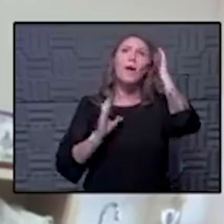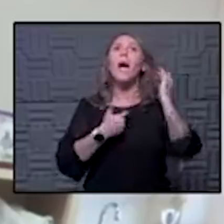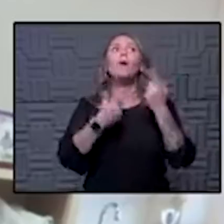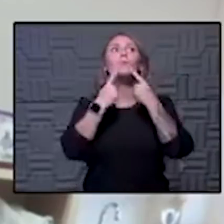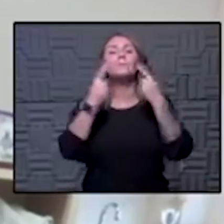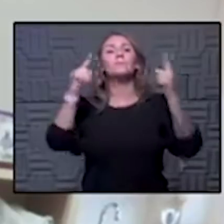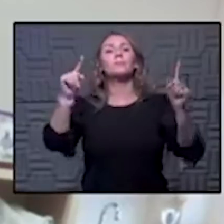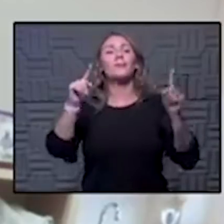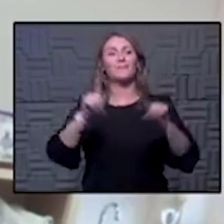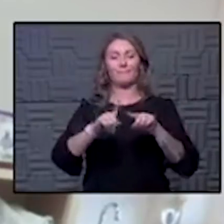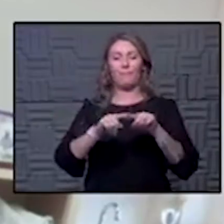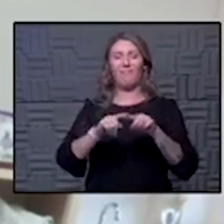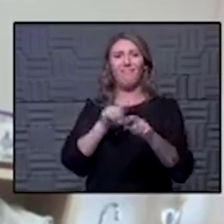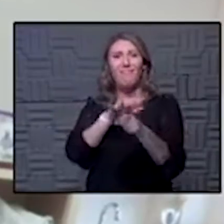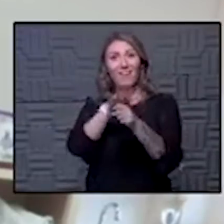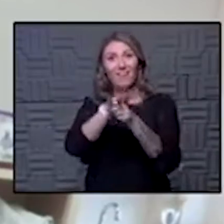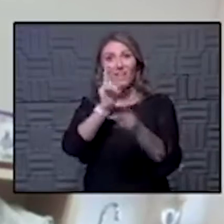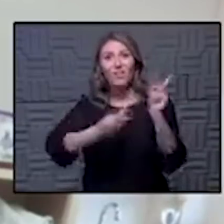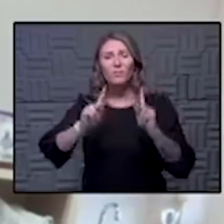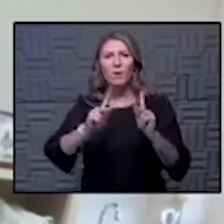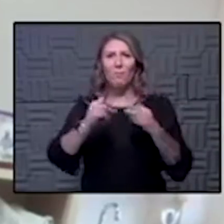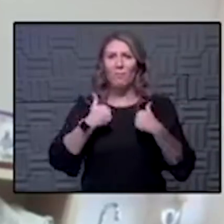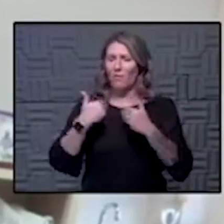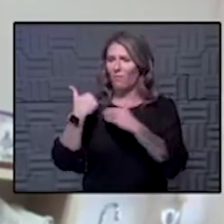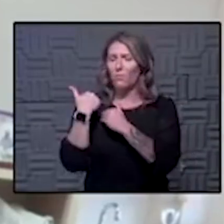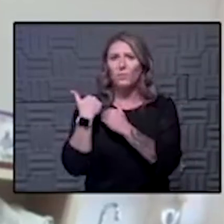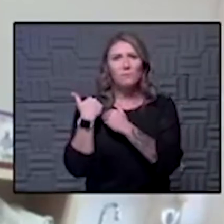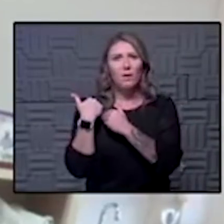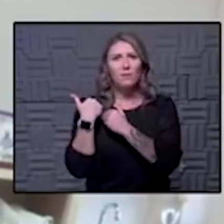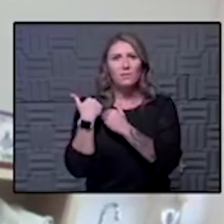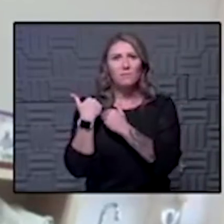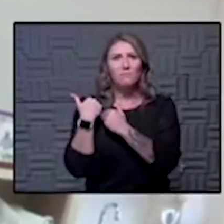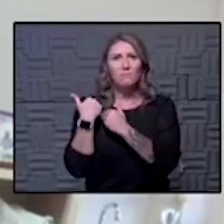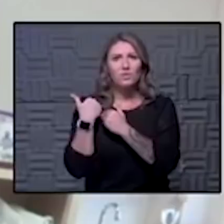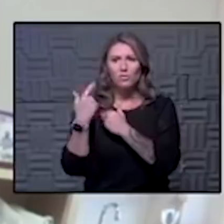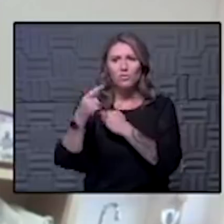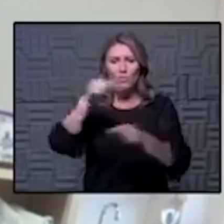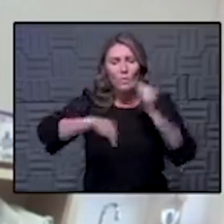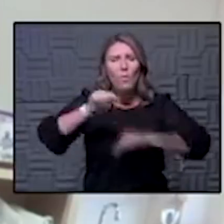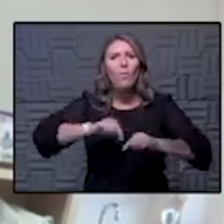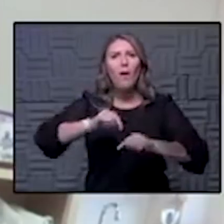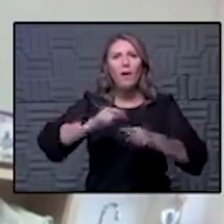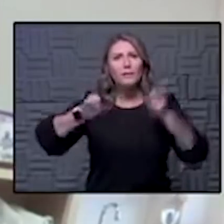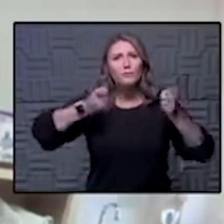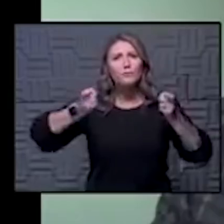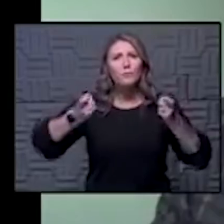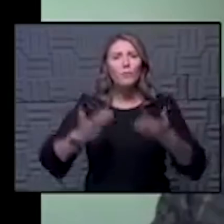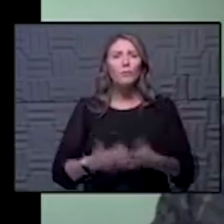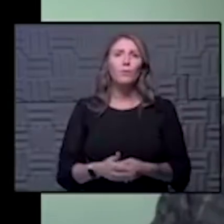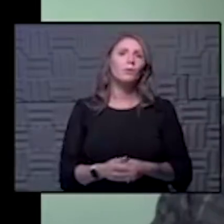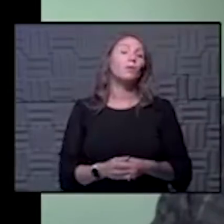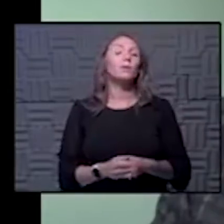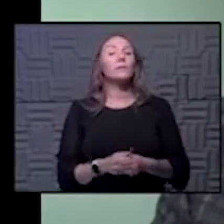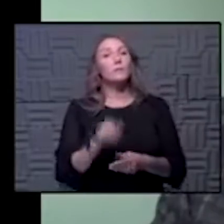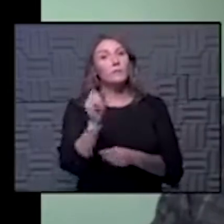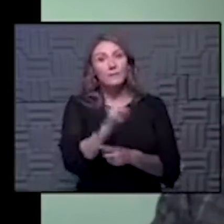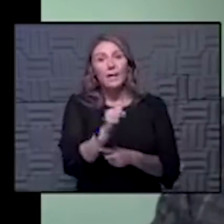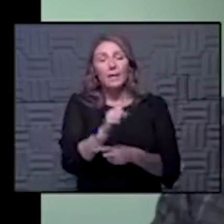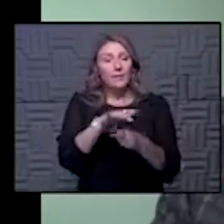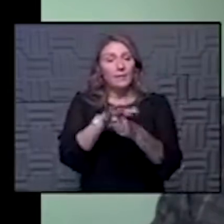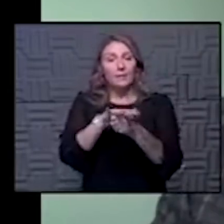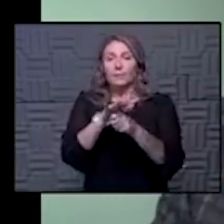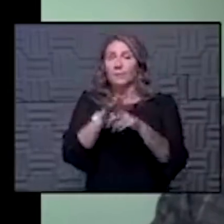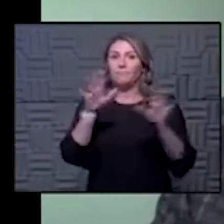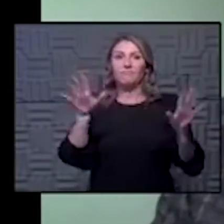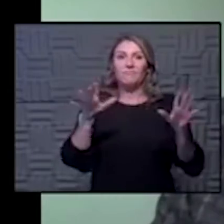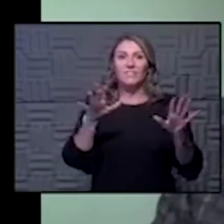based on enough people taking responsibility to get this thing back under control. Yeah, this is like an F7